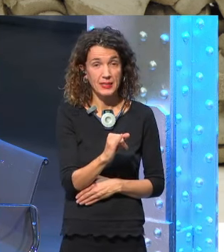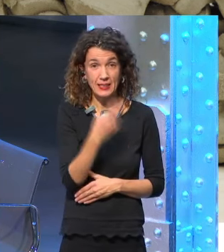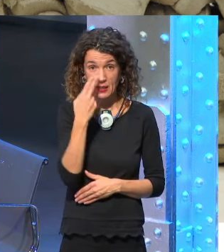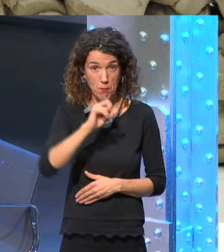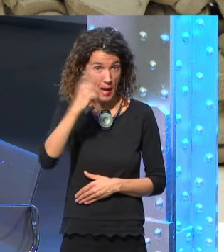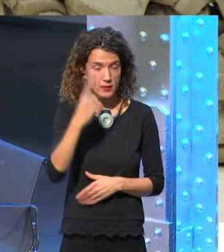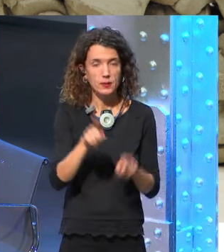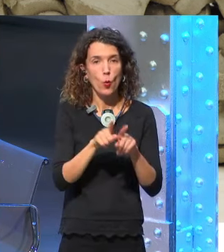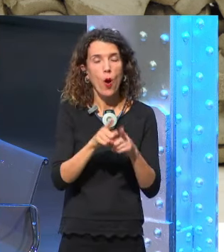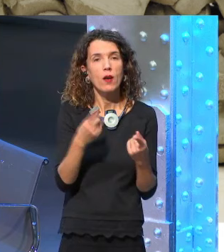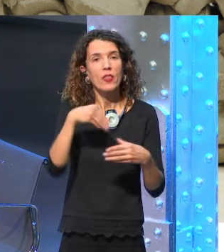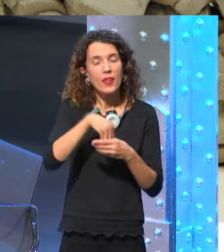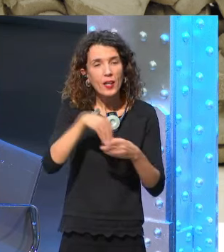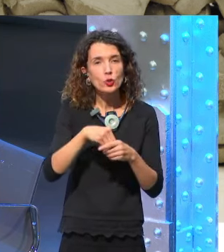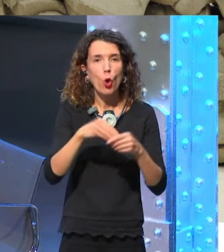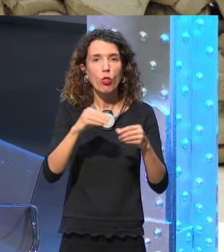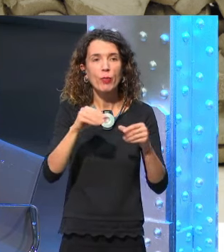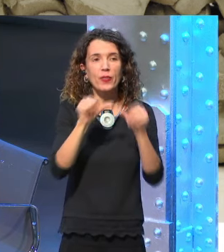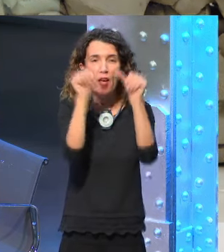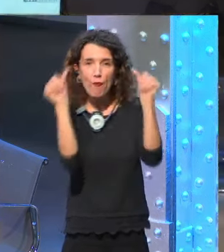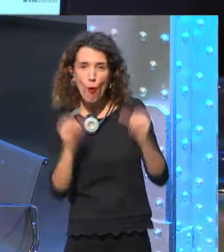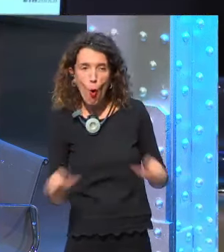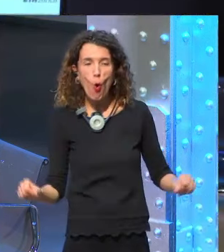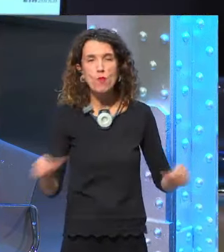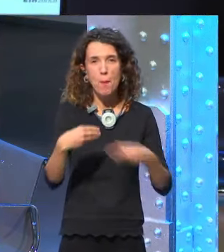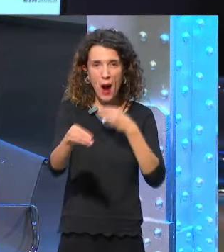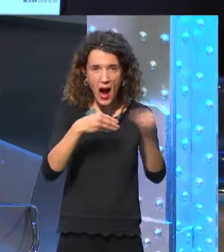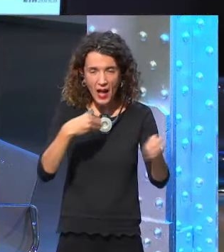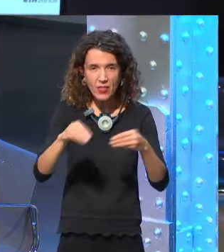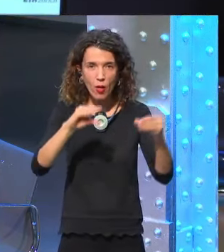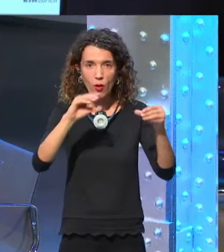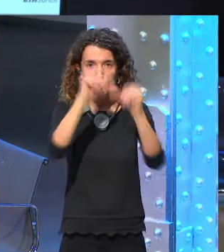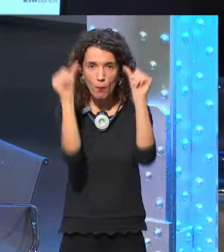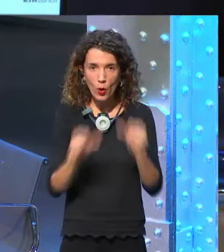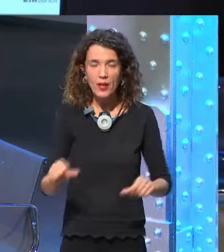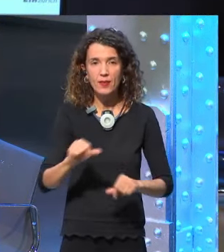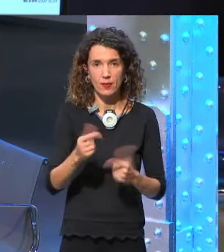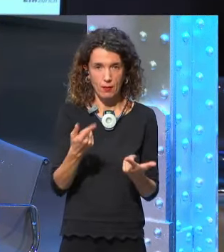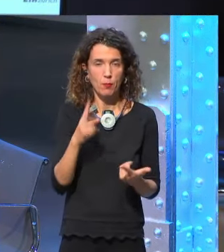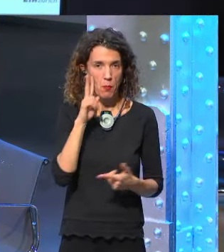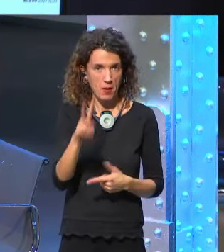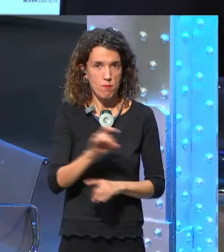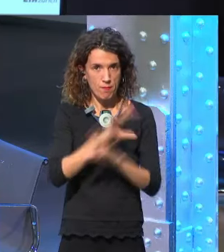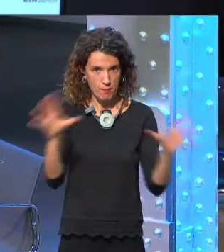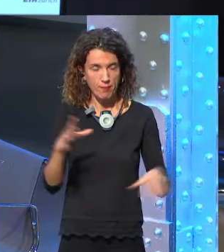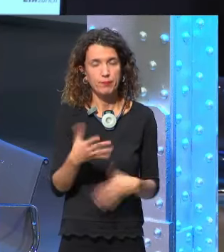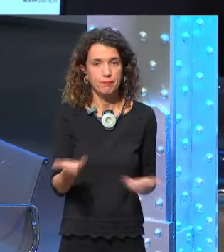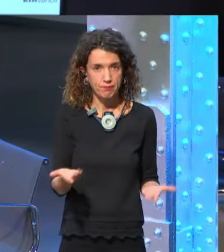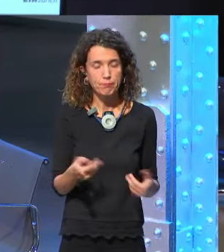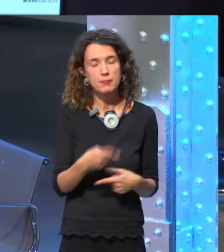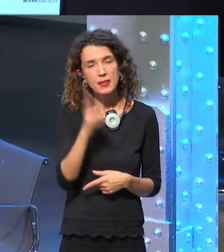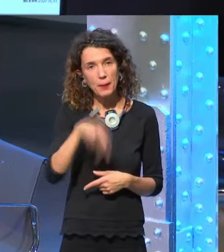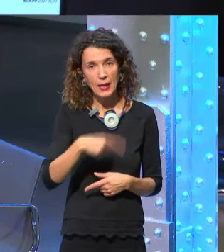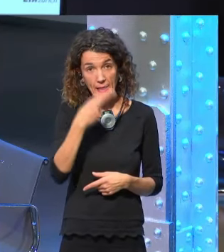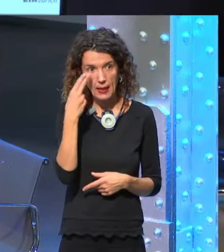and the deformation of these projectiles. So we thought that's interesting, but could we really do it at a larger